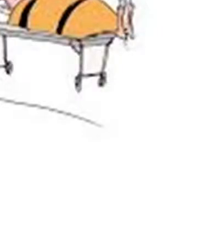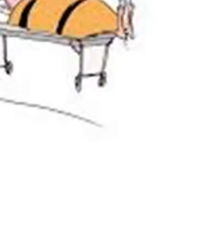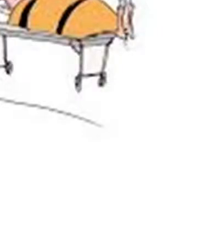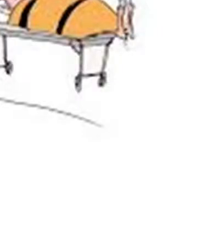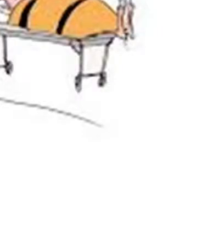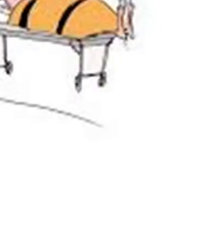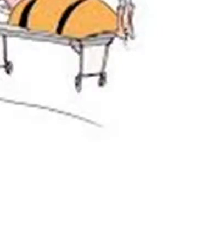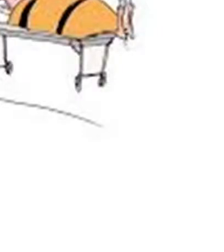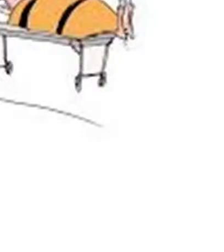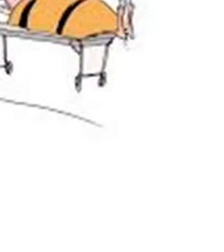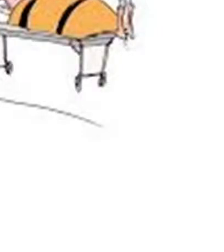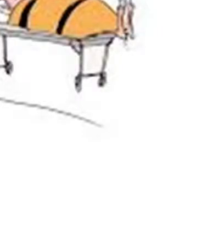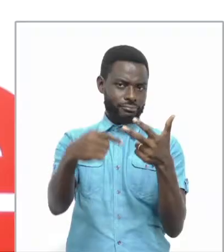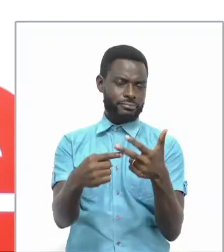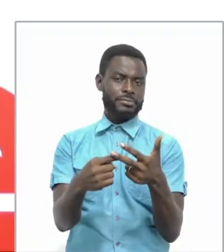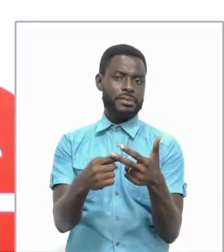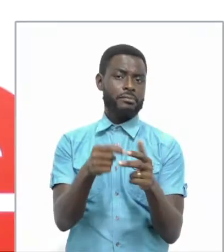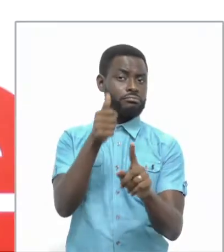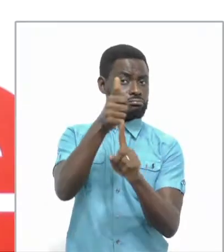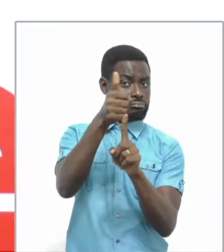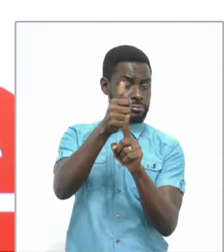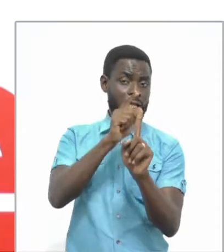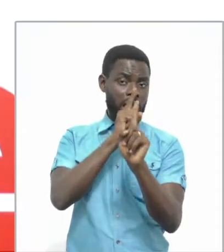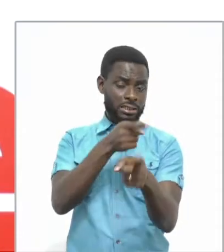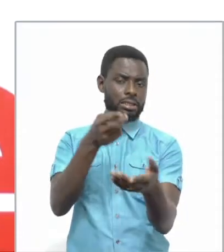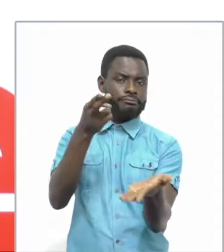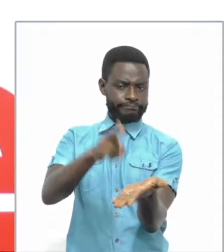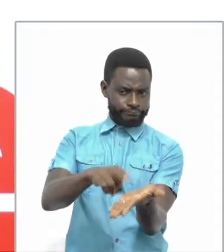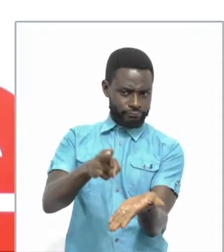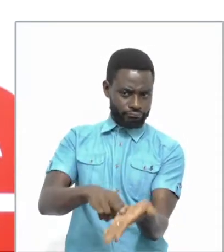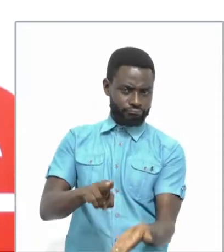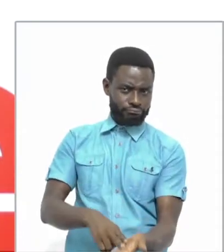communication? Those 3 things. Put your answers down.